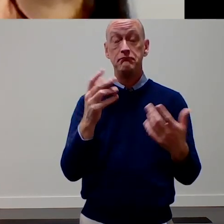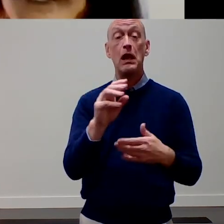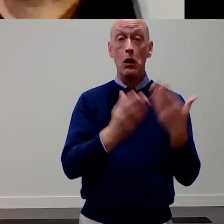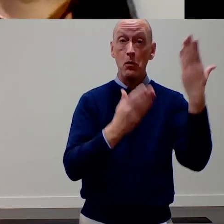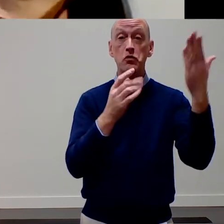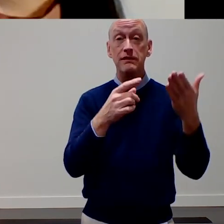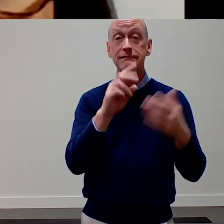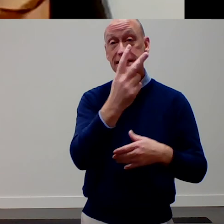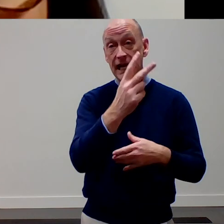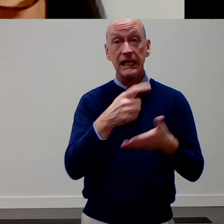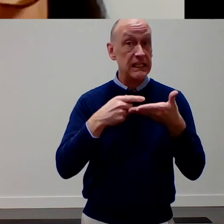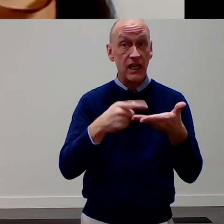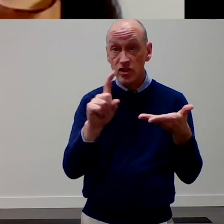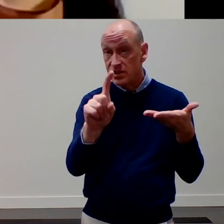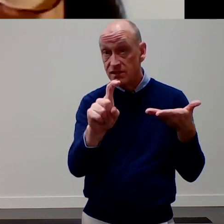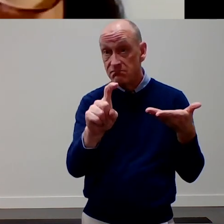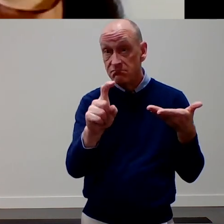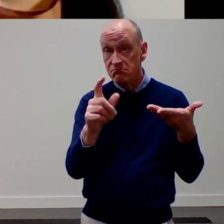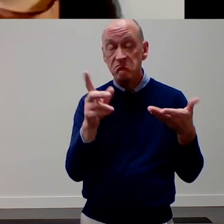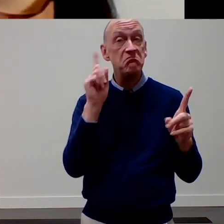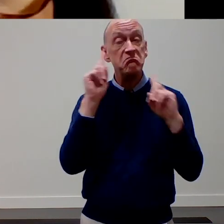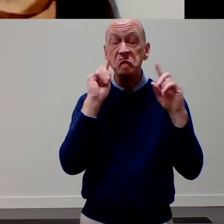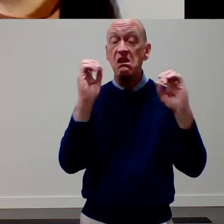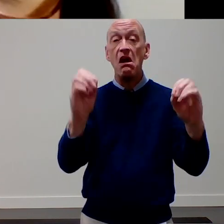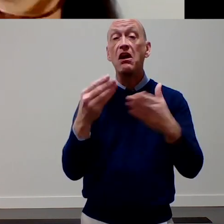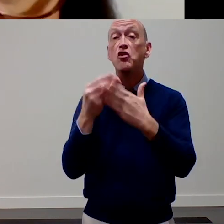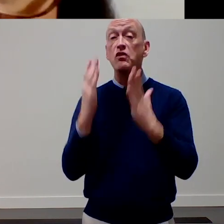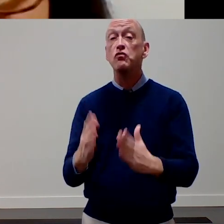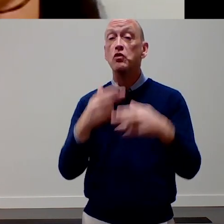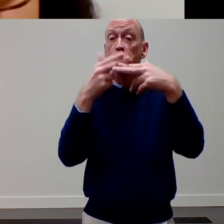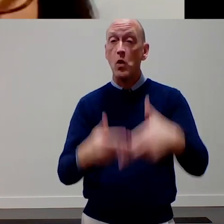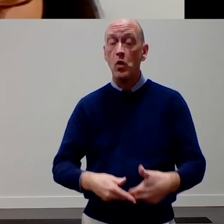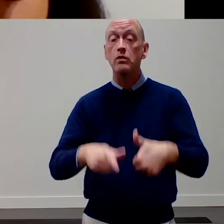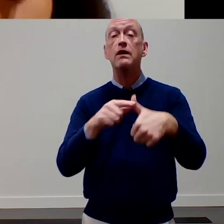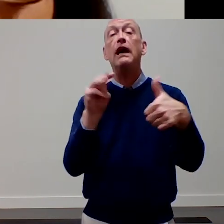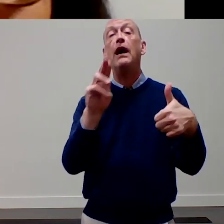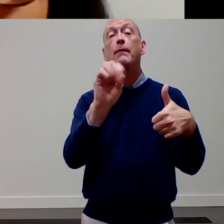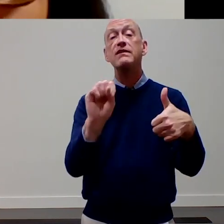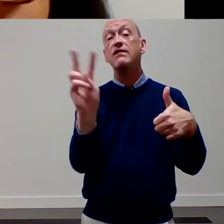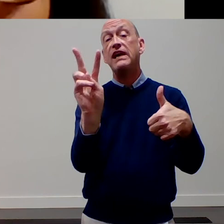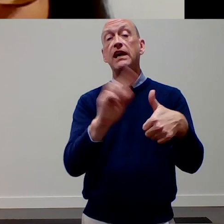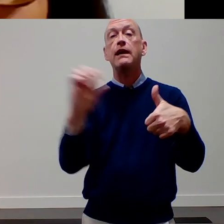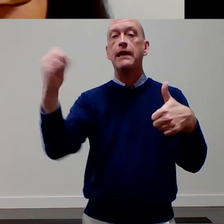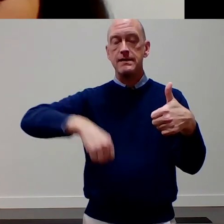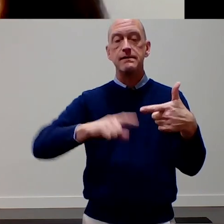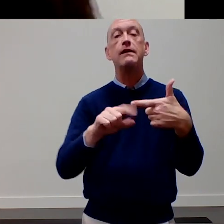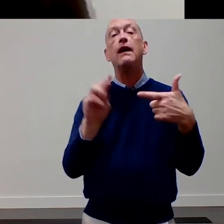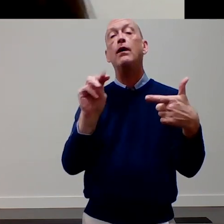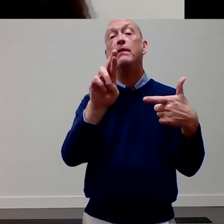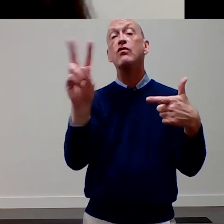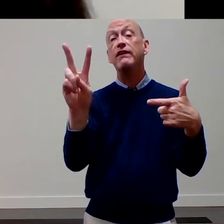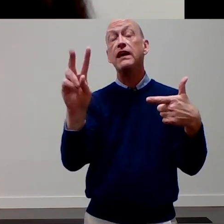want to hear how other people react to it, and that room will probably maybe have more superintendents than we've had before, listen to